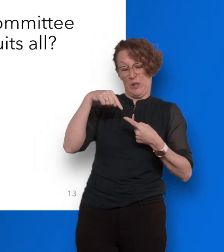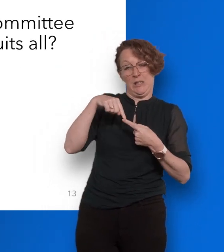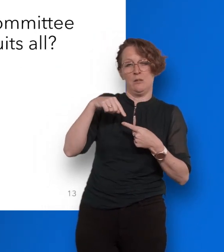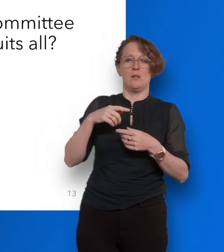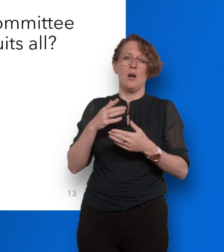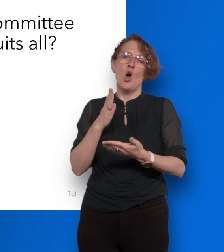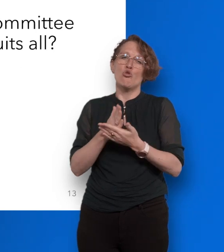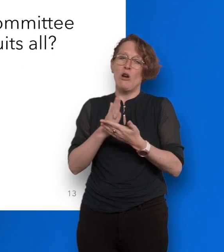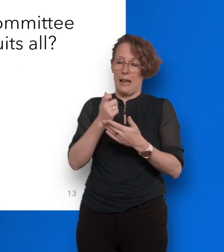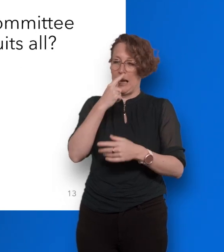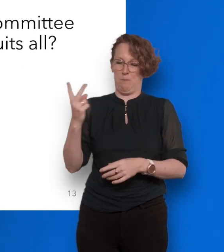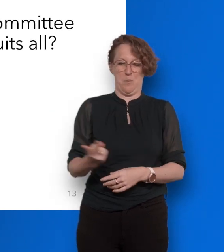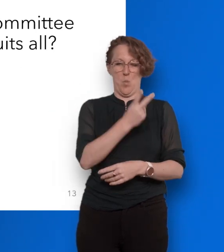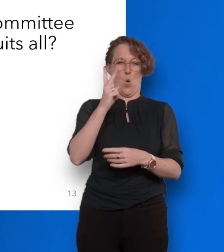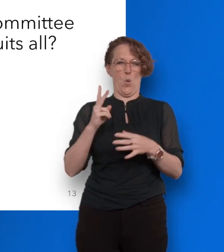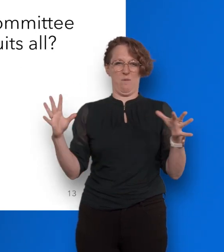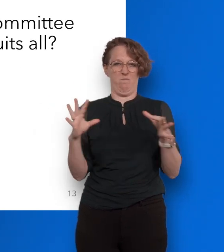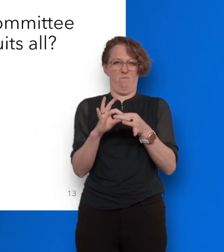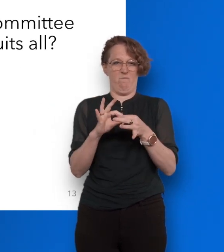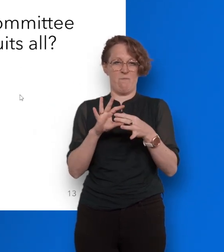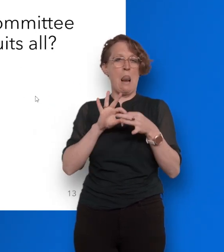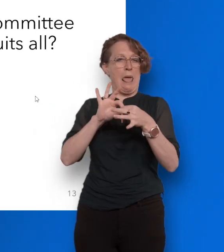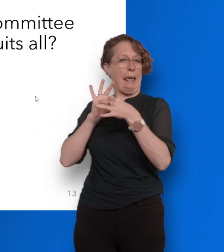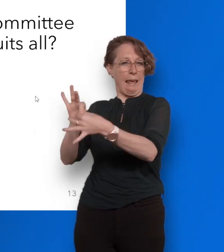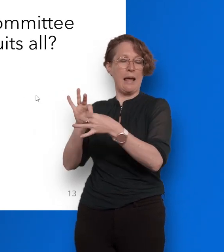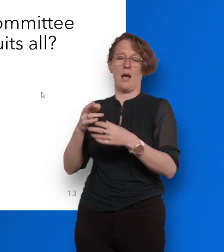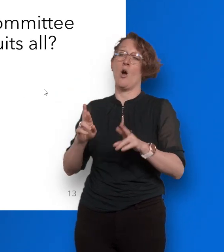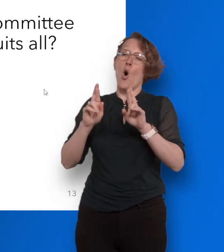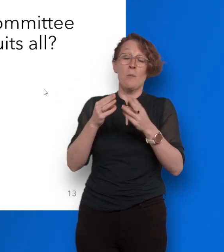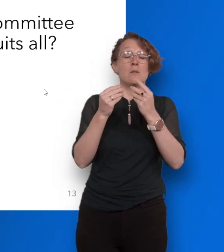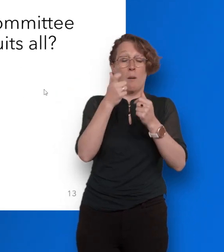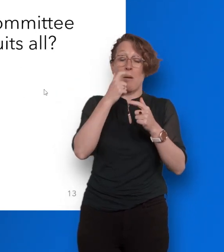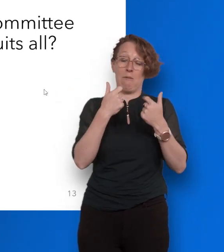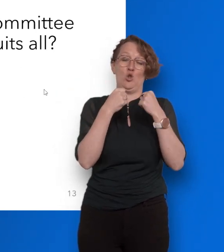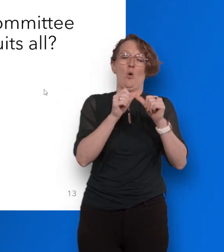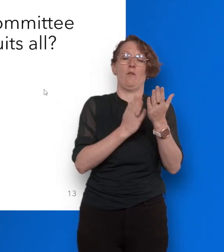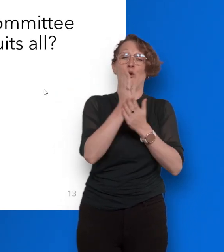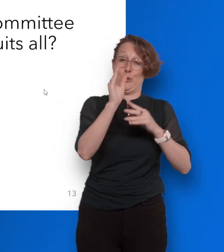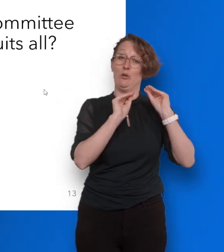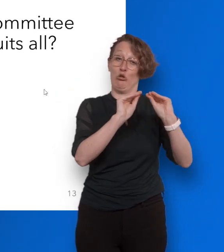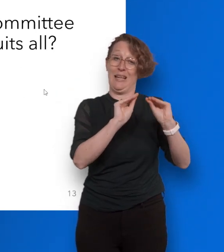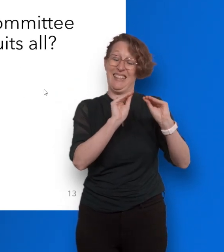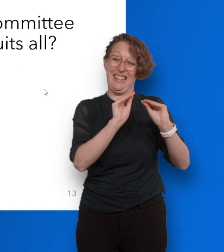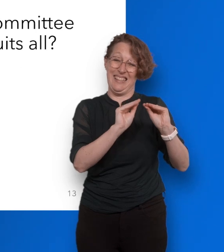inclusion can kind of straddle both those sides, and one I hope to solve with the training, but